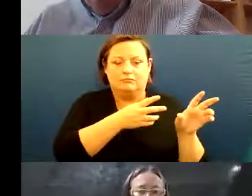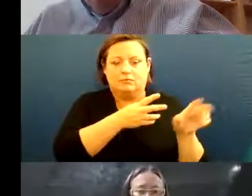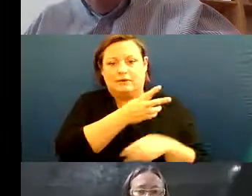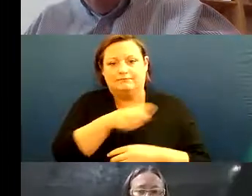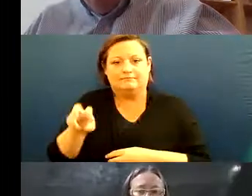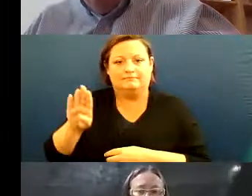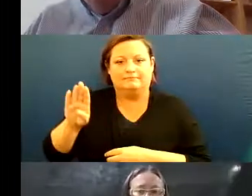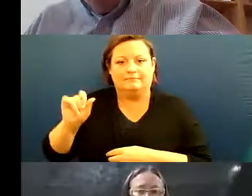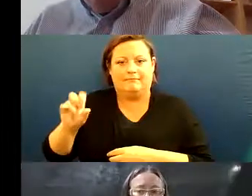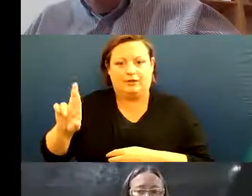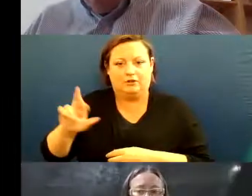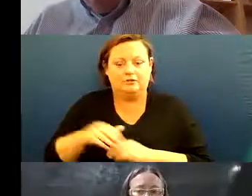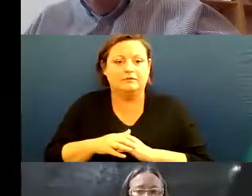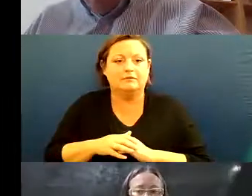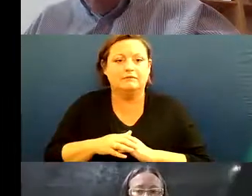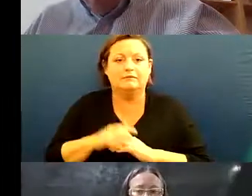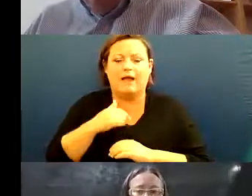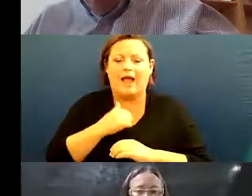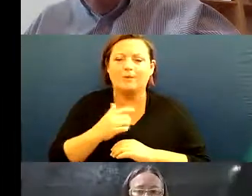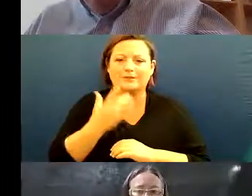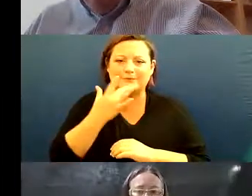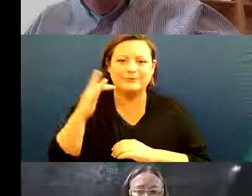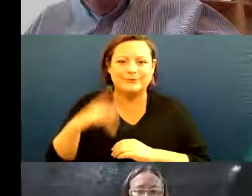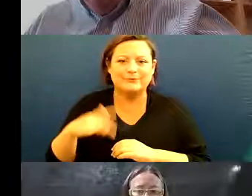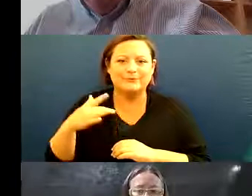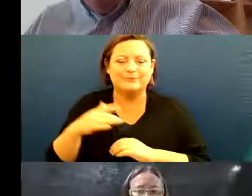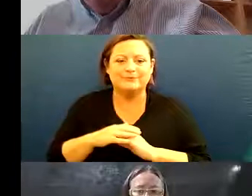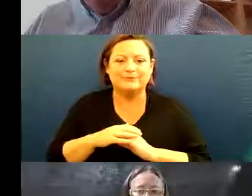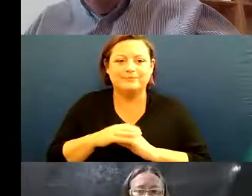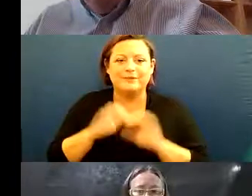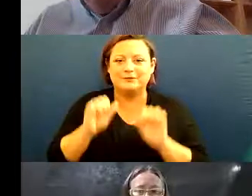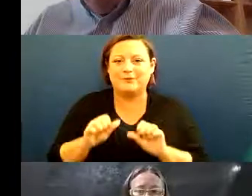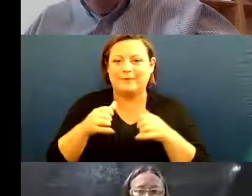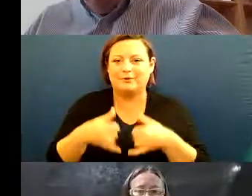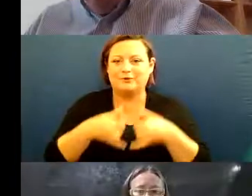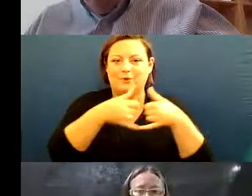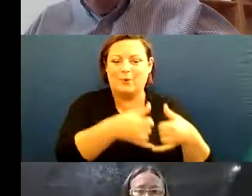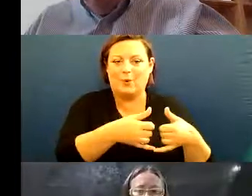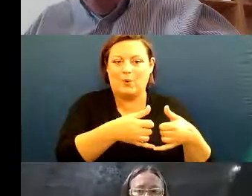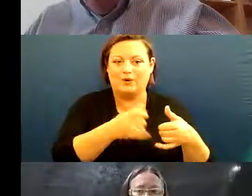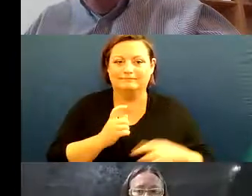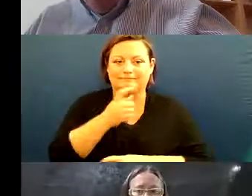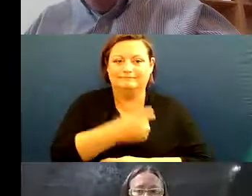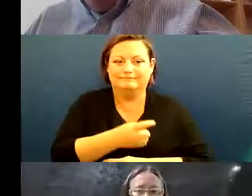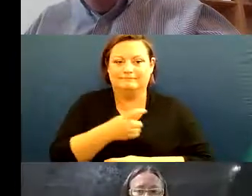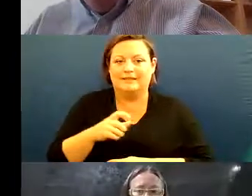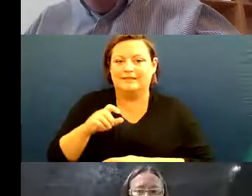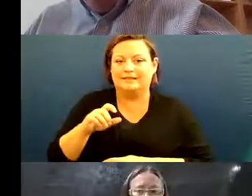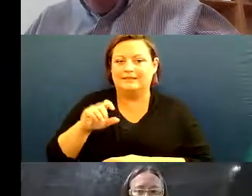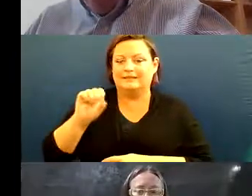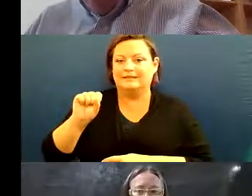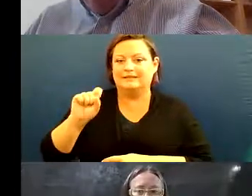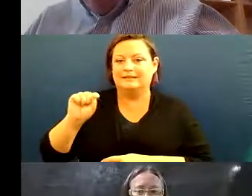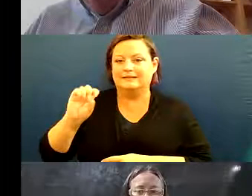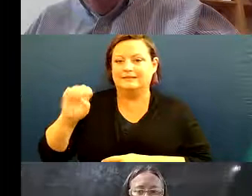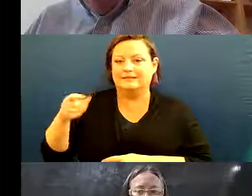Baylor, I was fortunate to be able to award Stu the Stephen Rothman Award, which is given